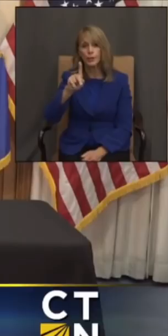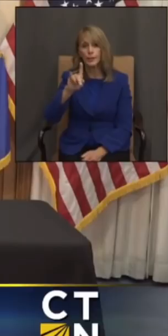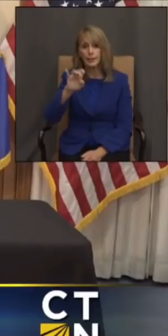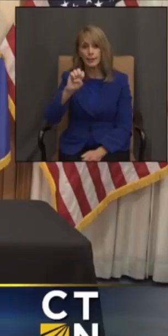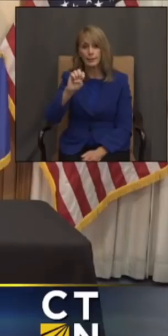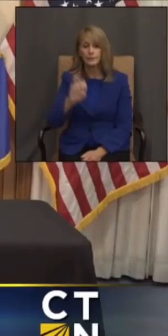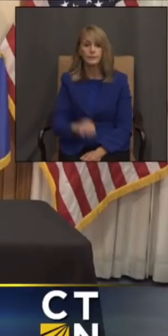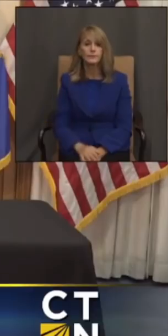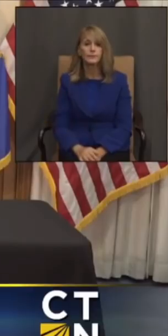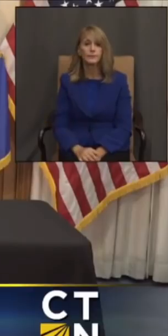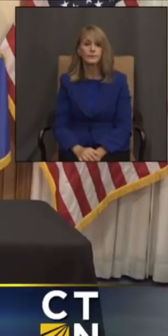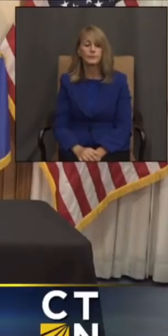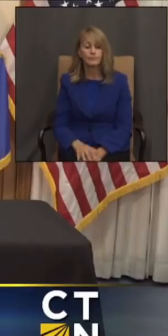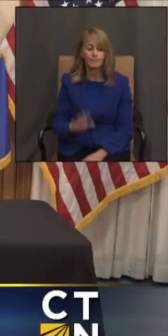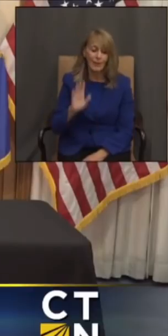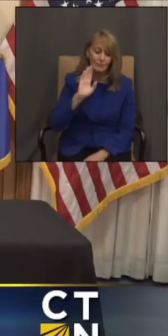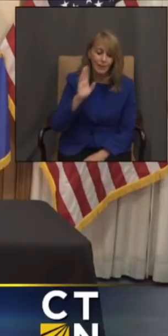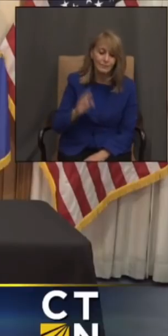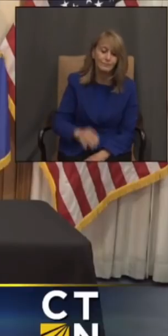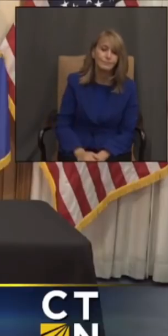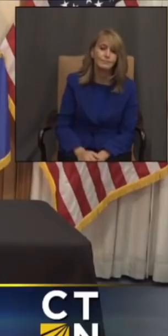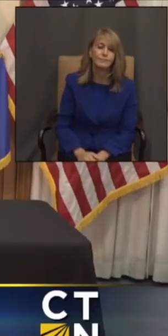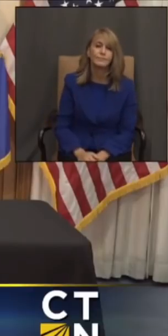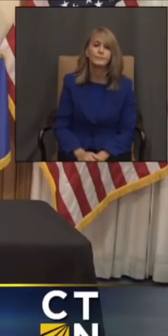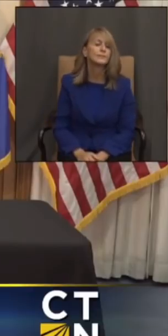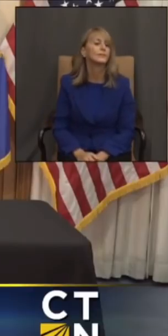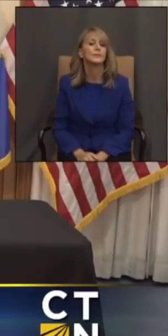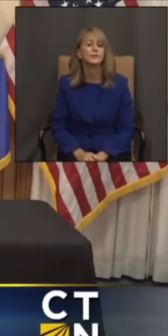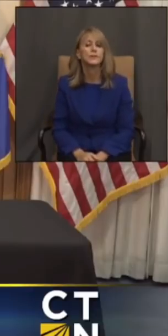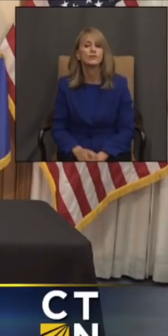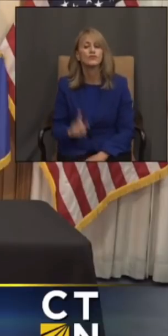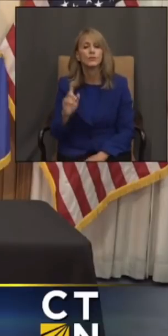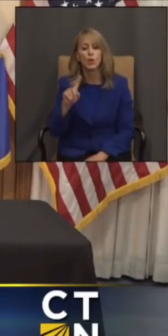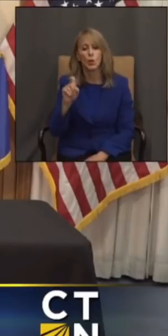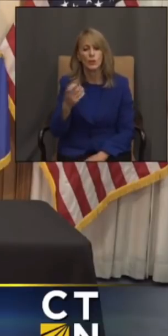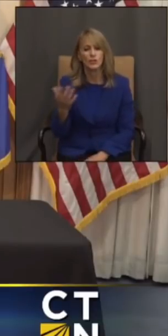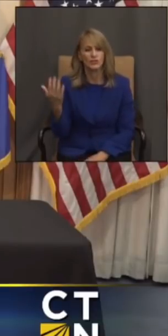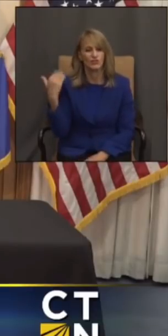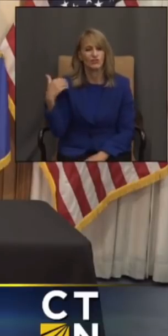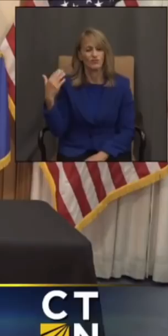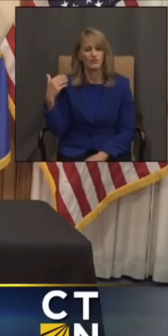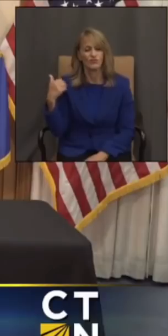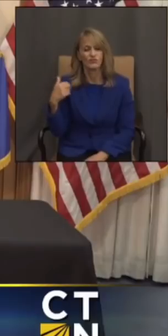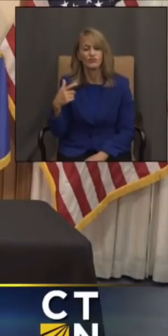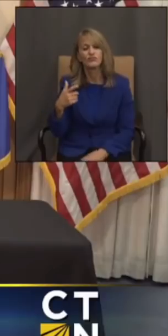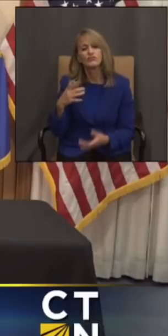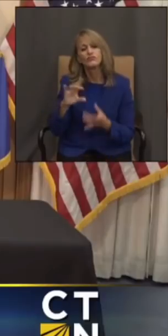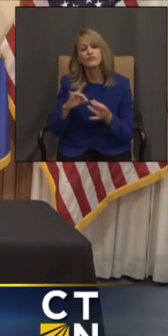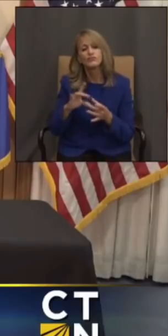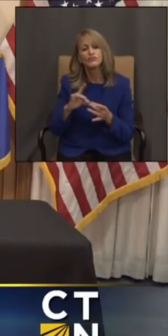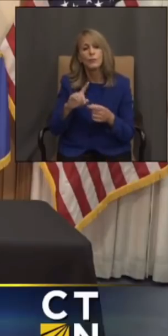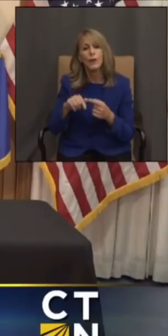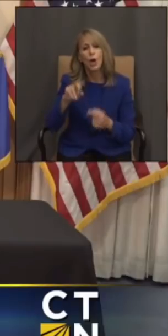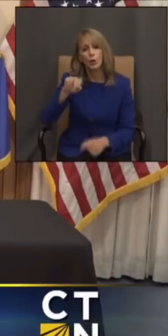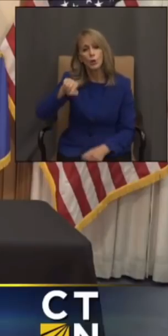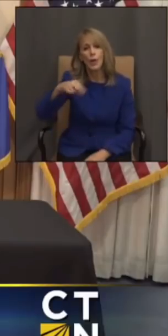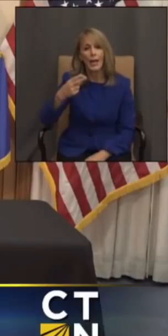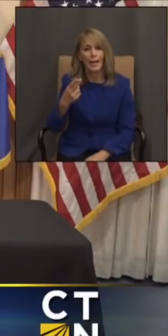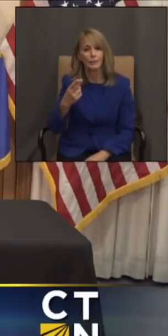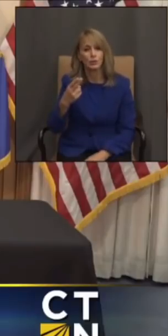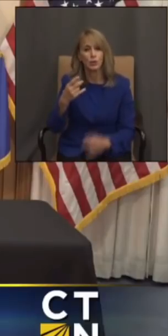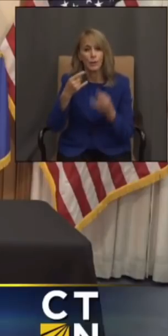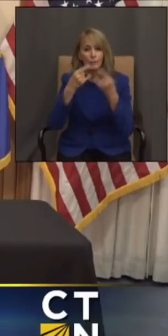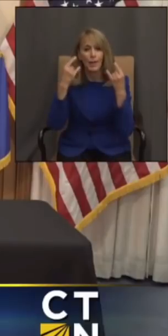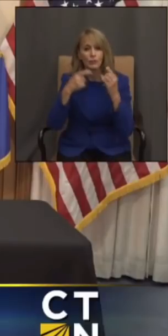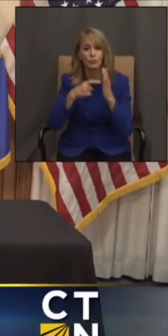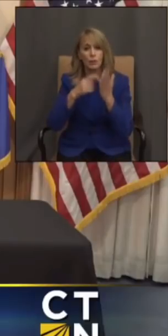Thanks, Max. Hi, everybody. Governor, in response to an earlier question, you on the New Hampshire mask requirement,